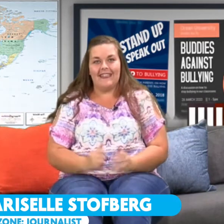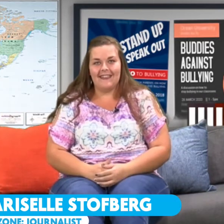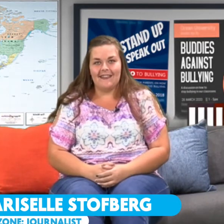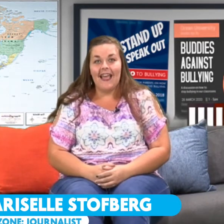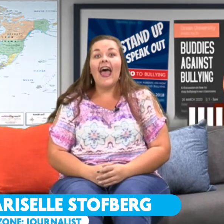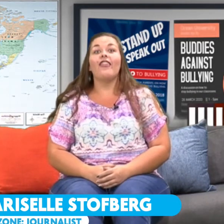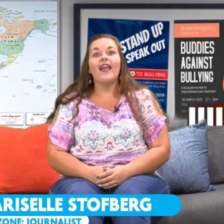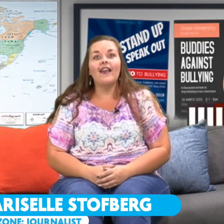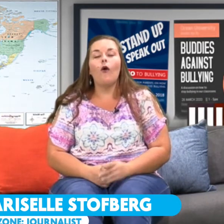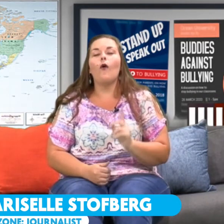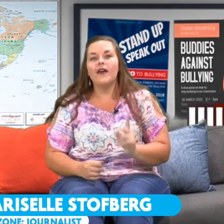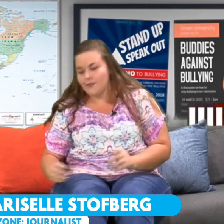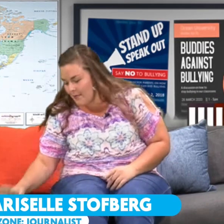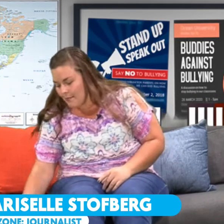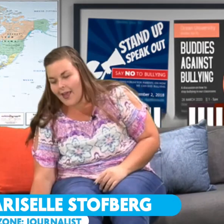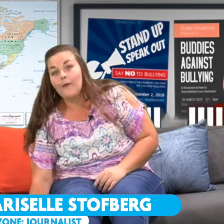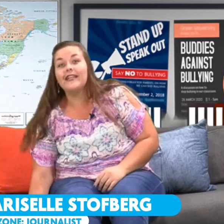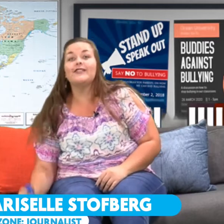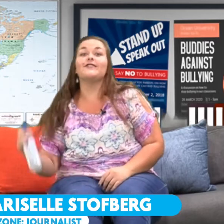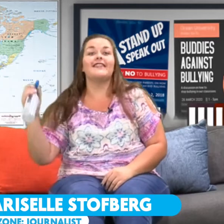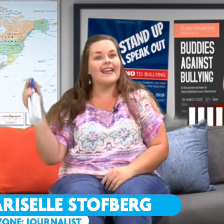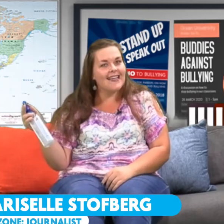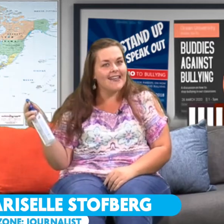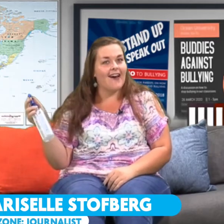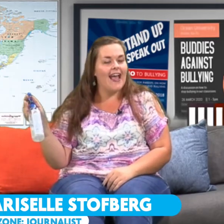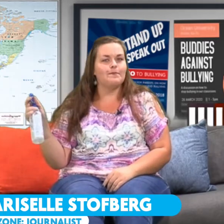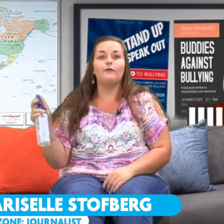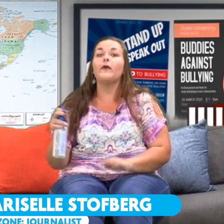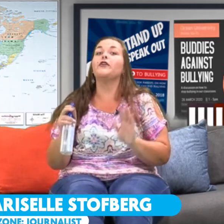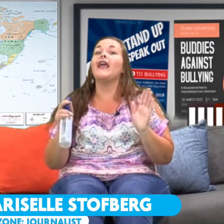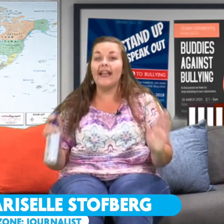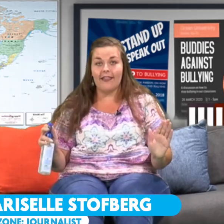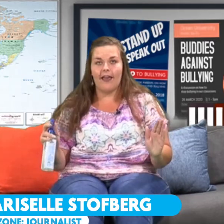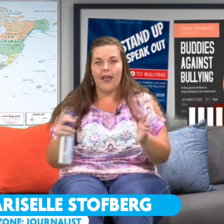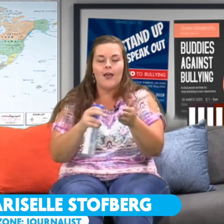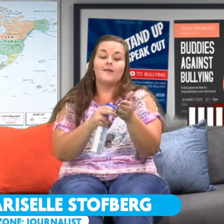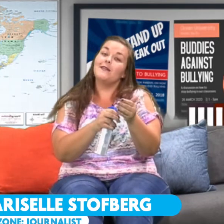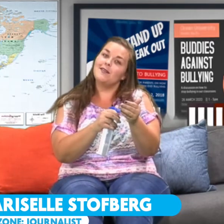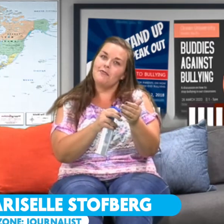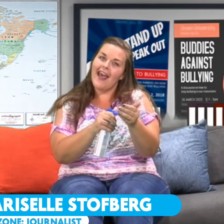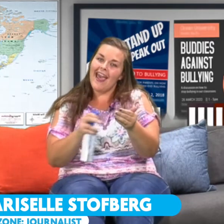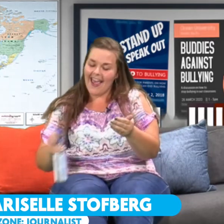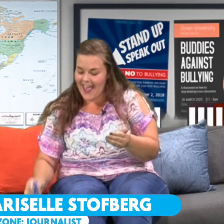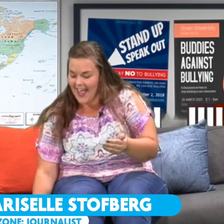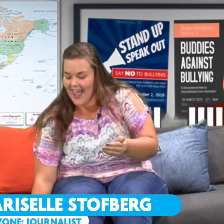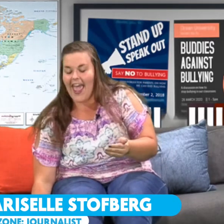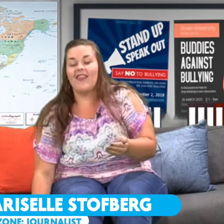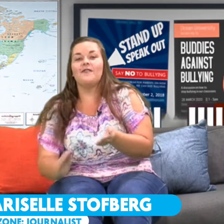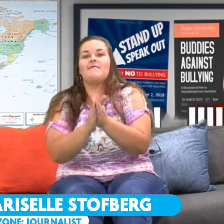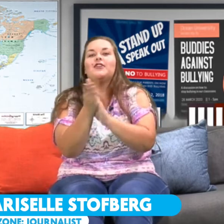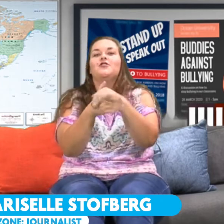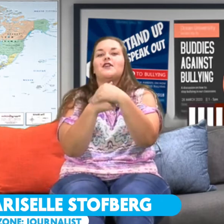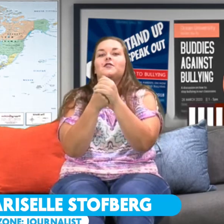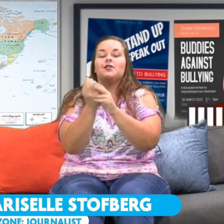social distance. And then always remember, we need to sanitize our hands before we do anything. So we spray, and